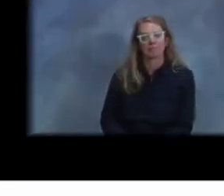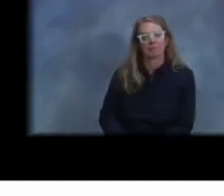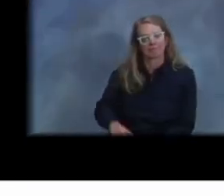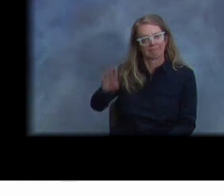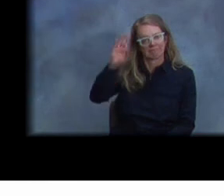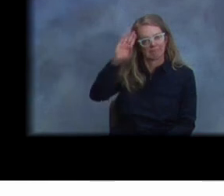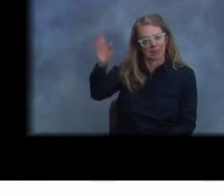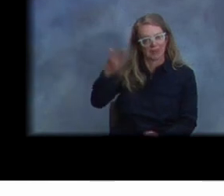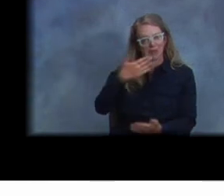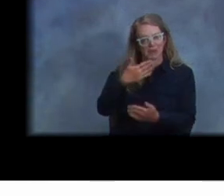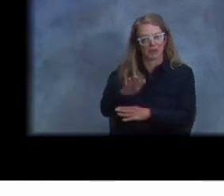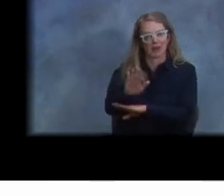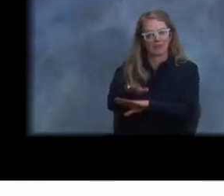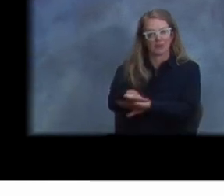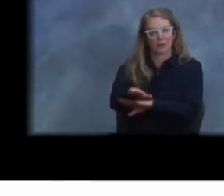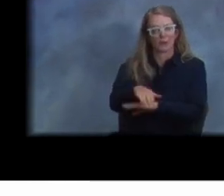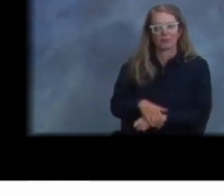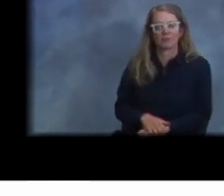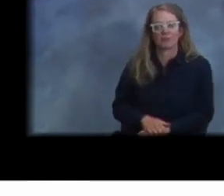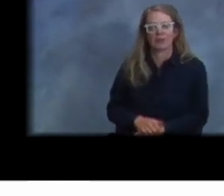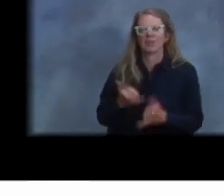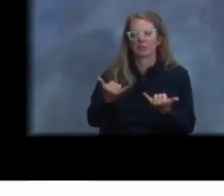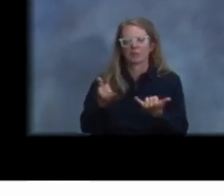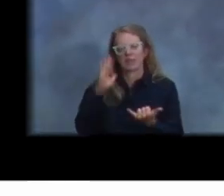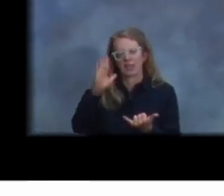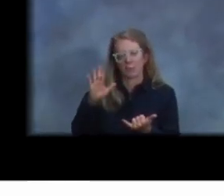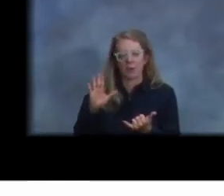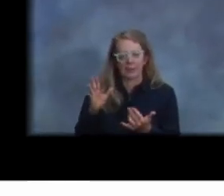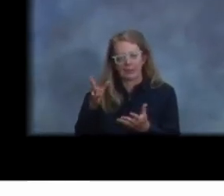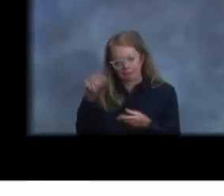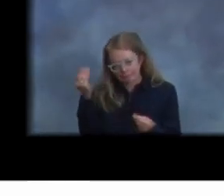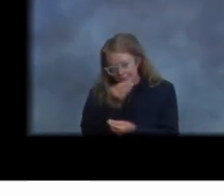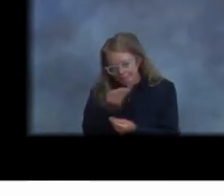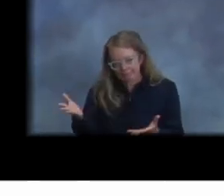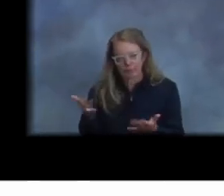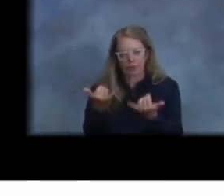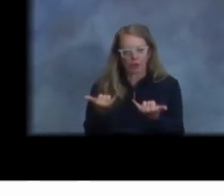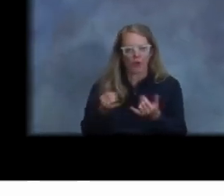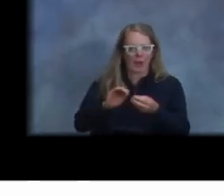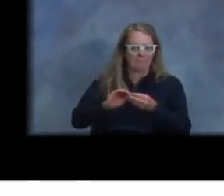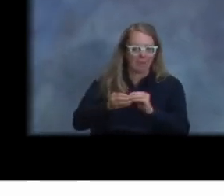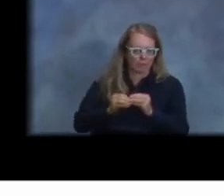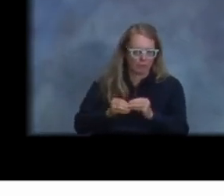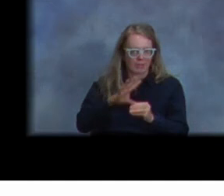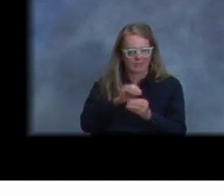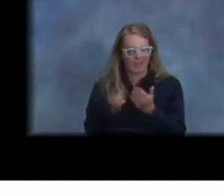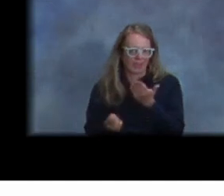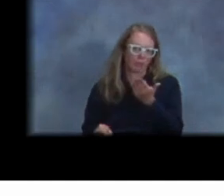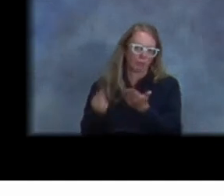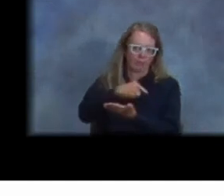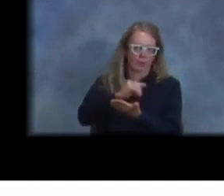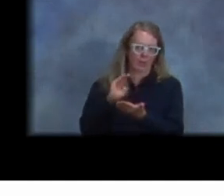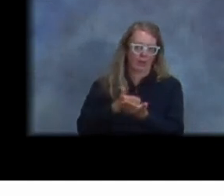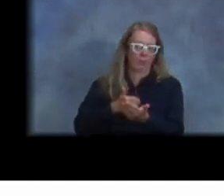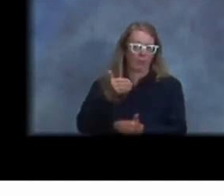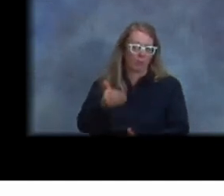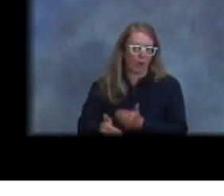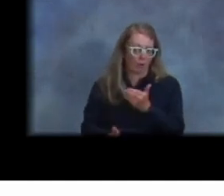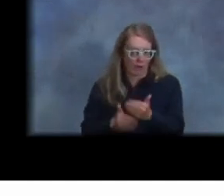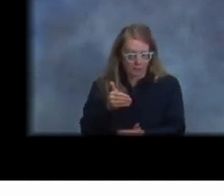Hello, good afternoon. Today I'll be providing an update on the current metrics and reviewing our progress in